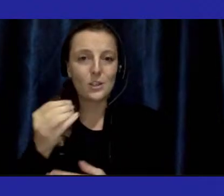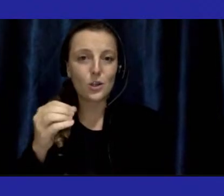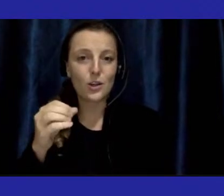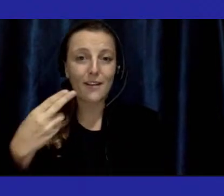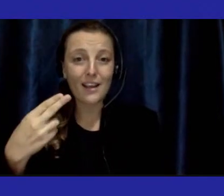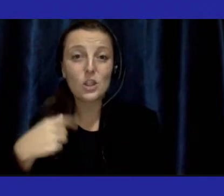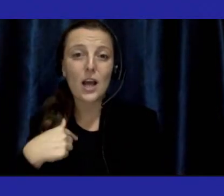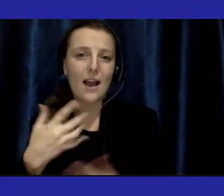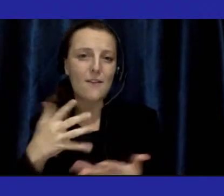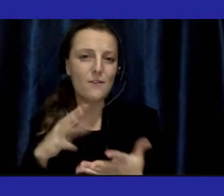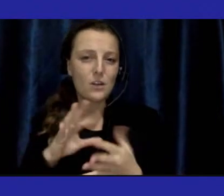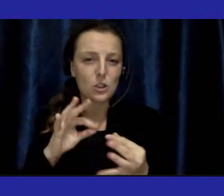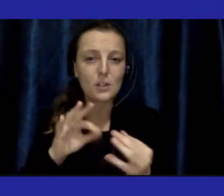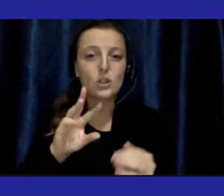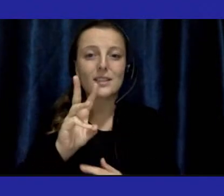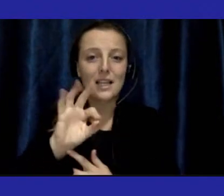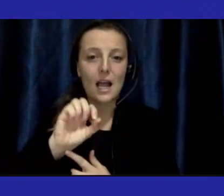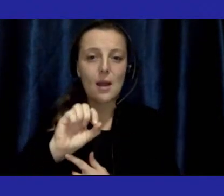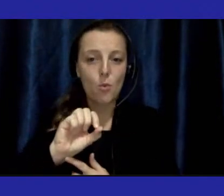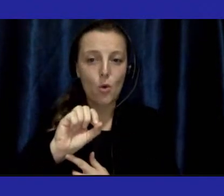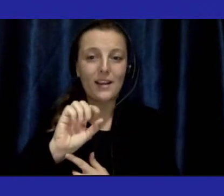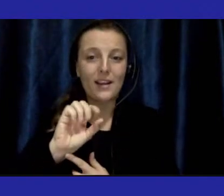to 70.1%,